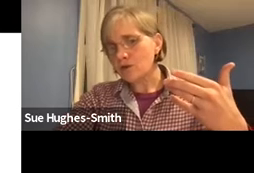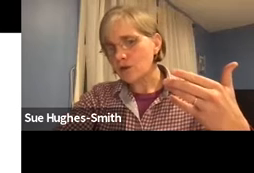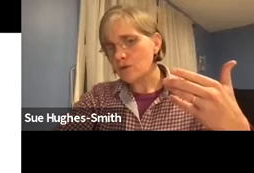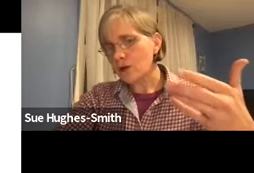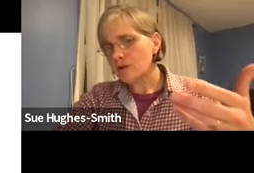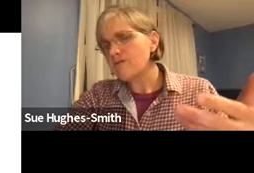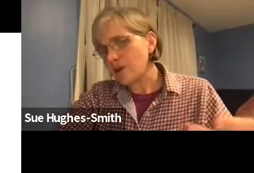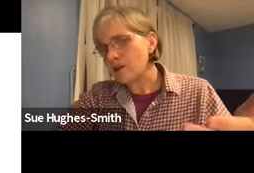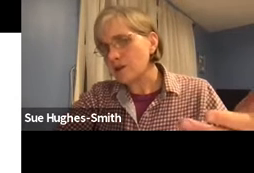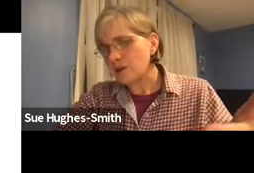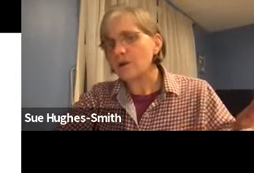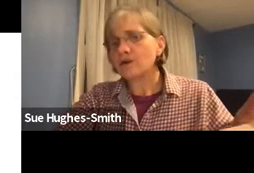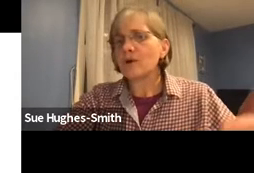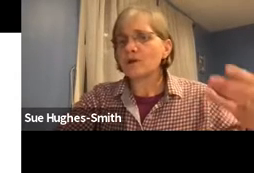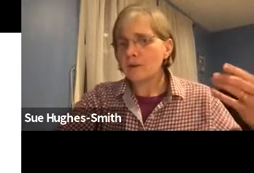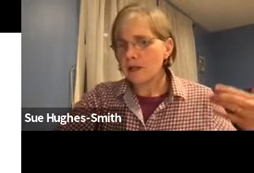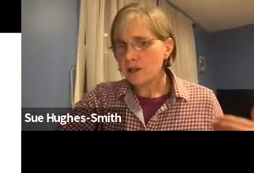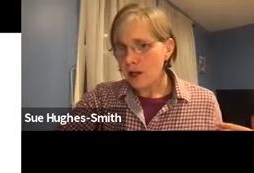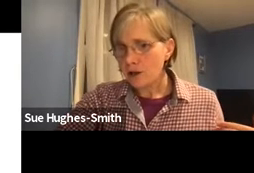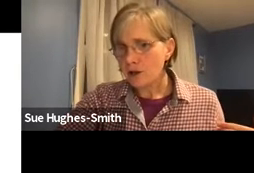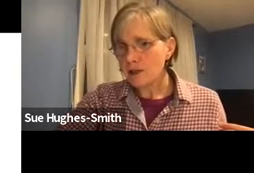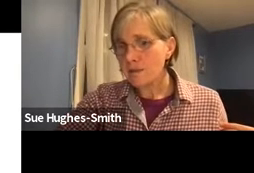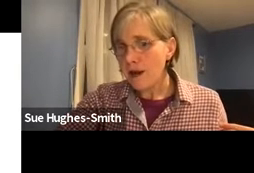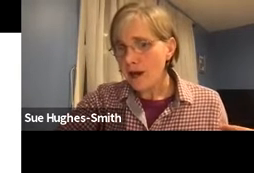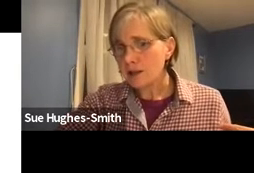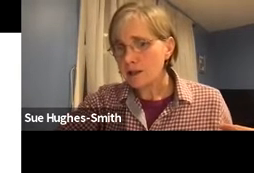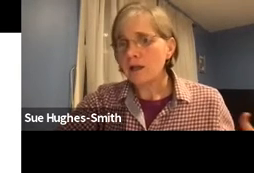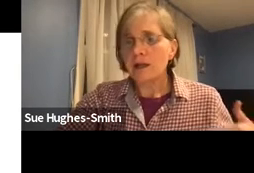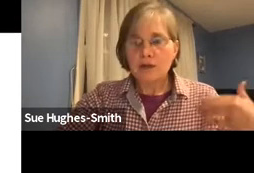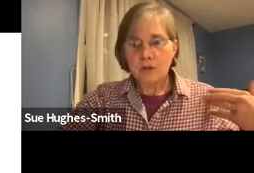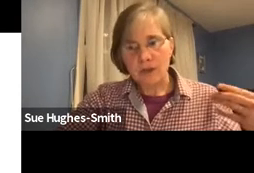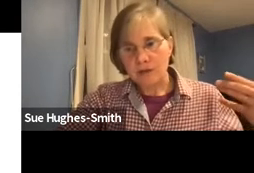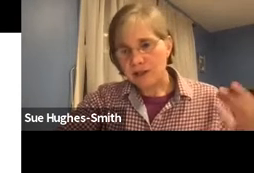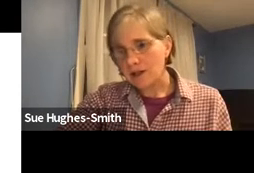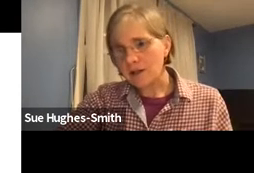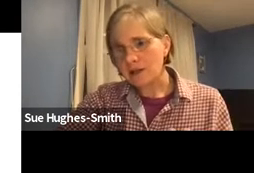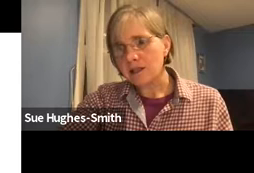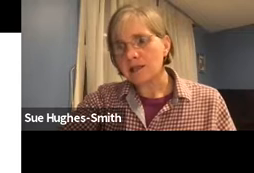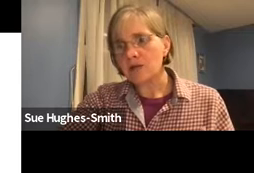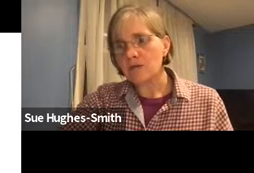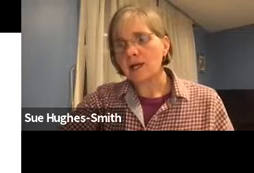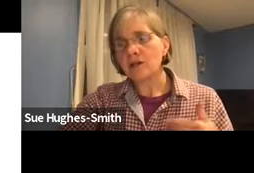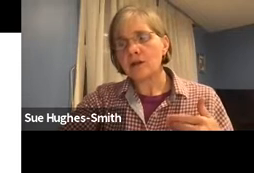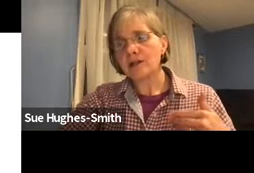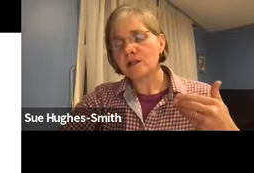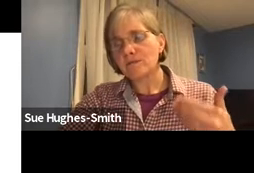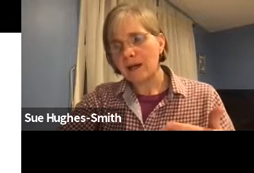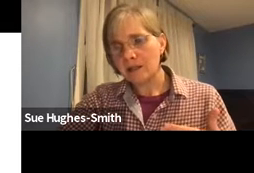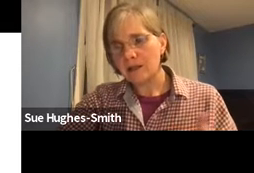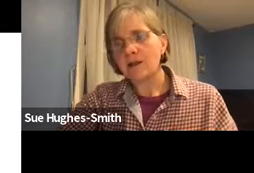the future will look fairly similar to what the rates had looked in the past. So when you set that CCA rate,